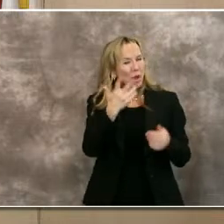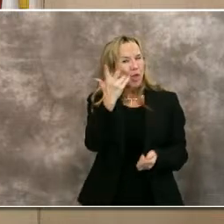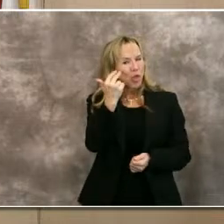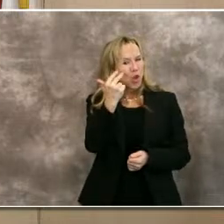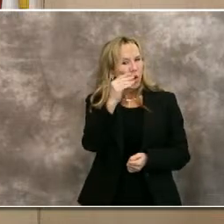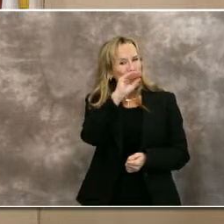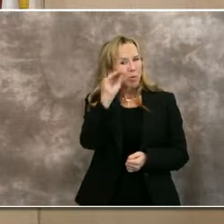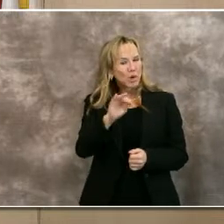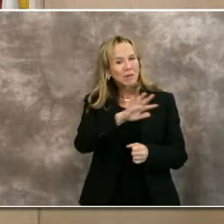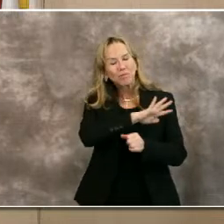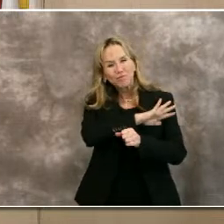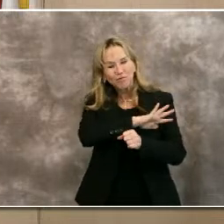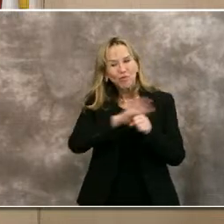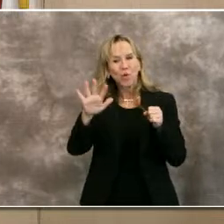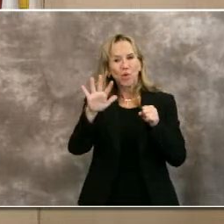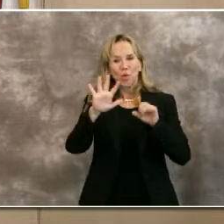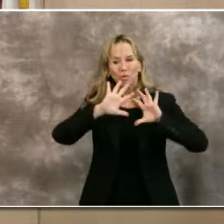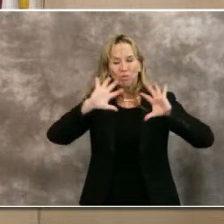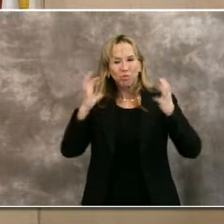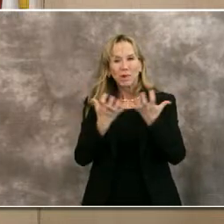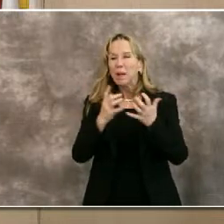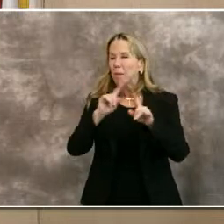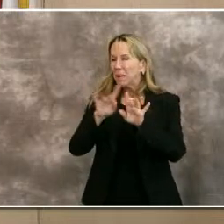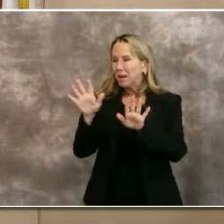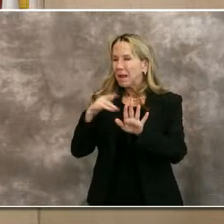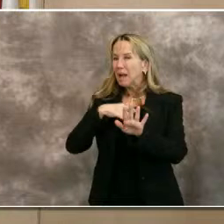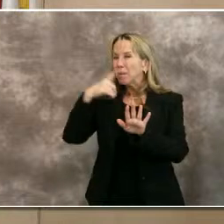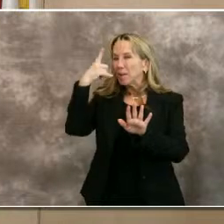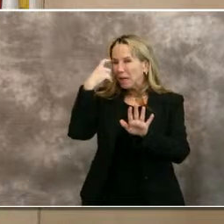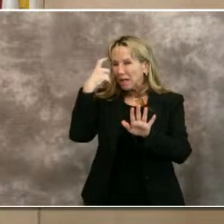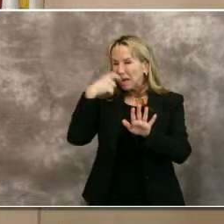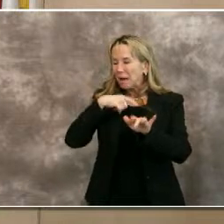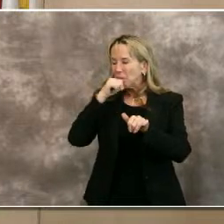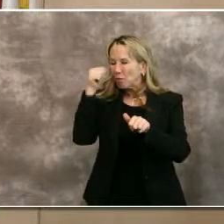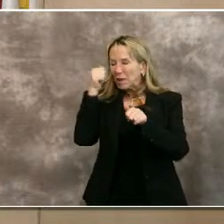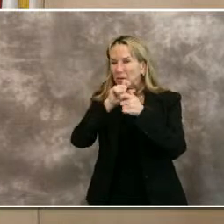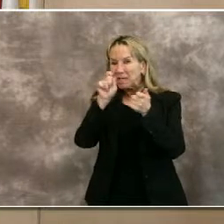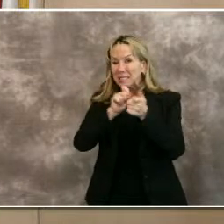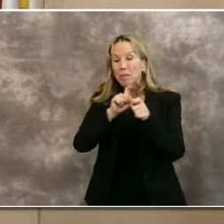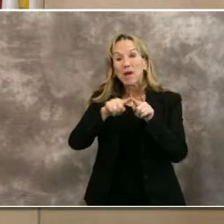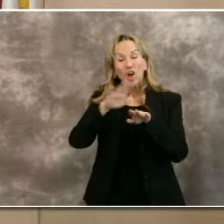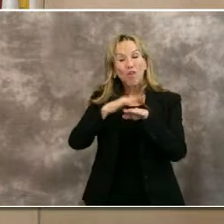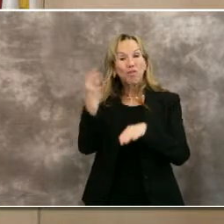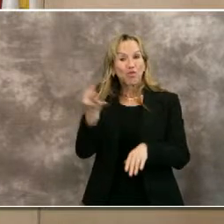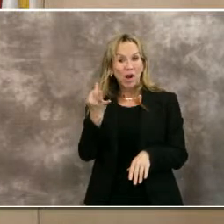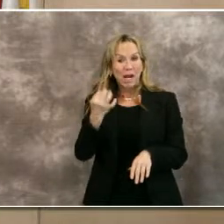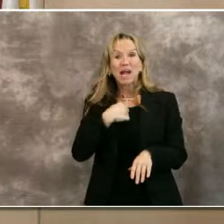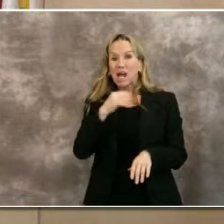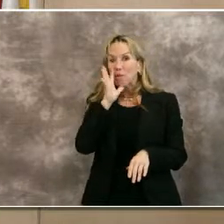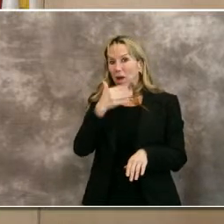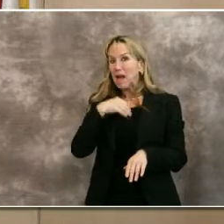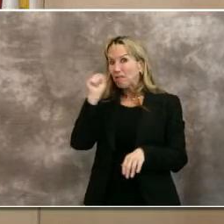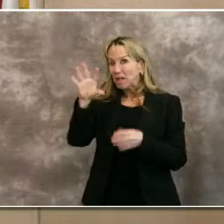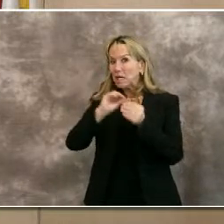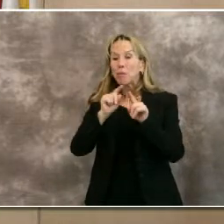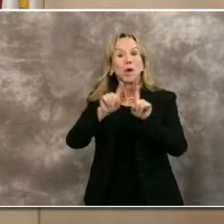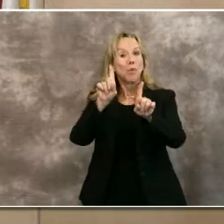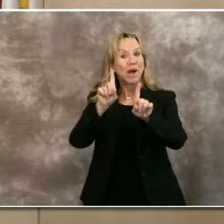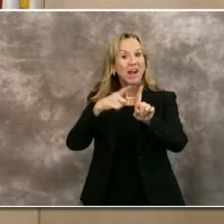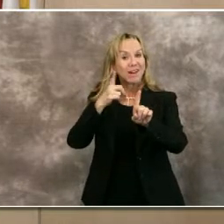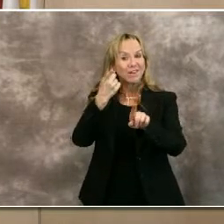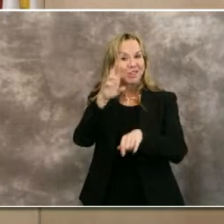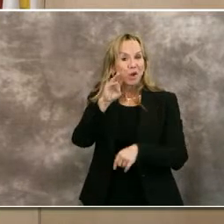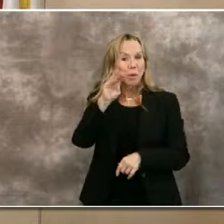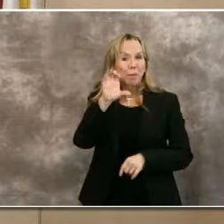can probably report more fully to you on Friday, unless Dr. McDonald has